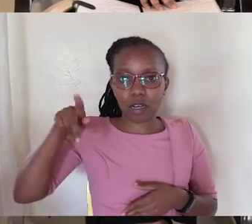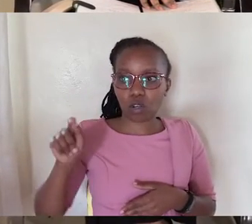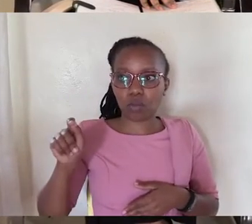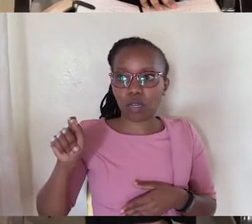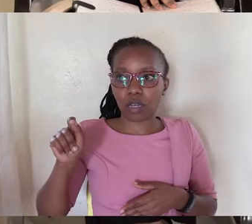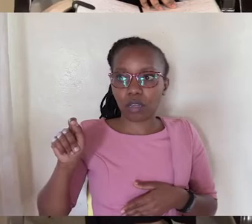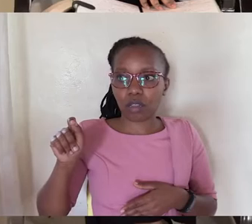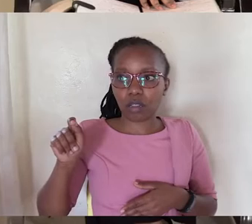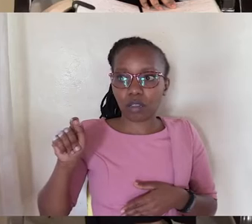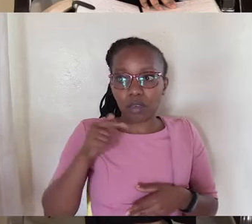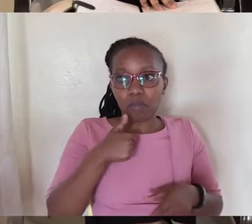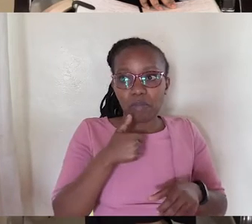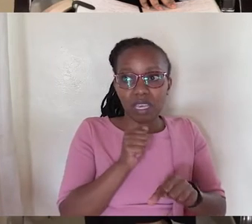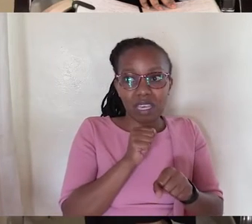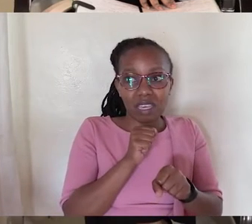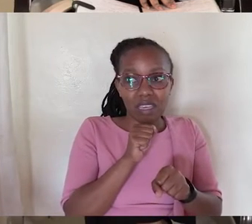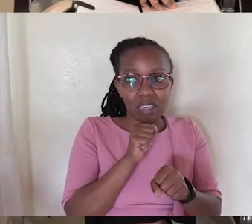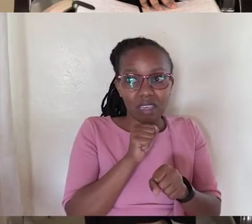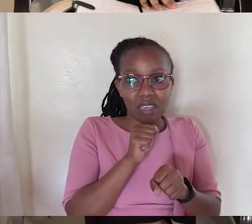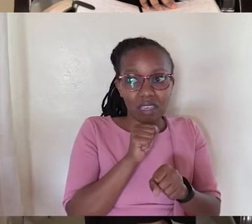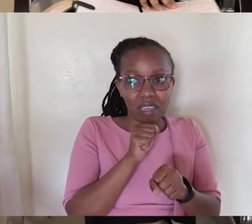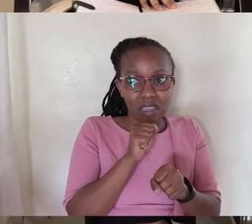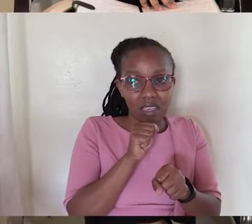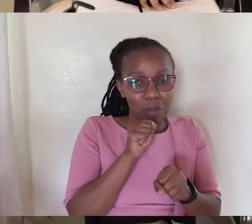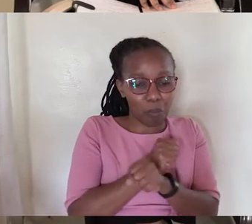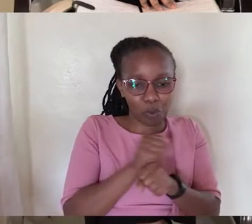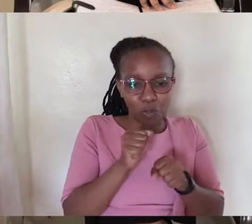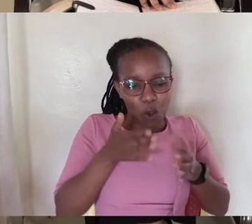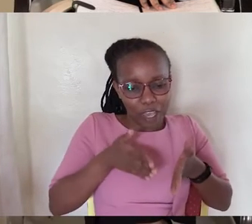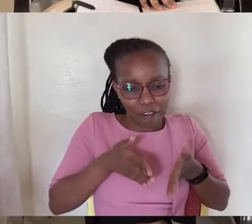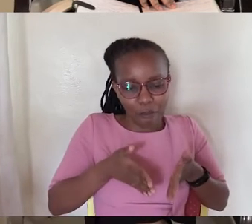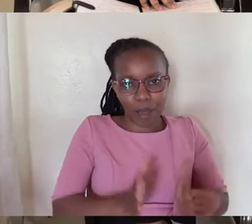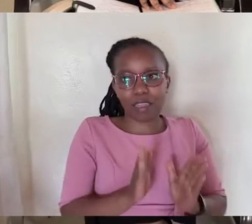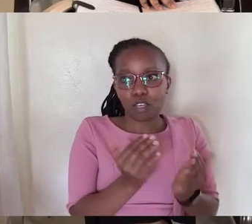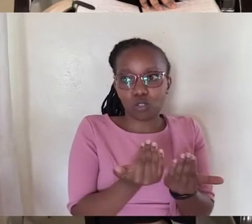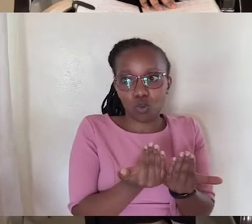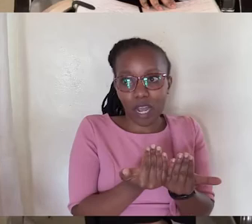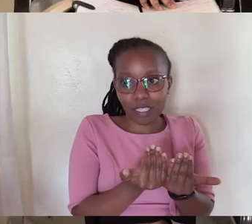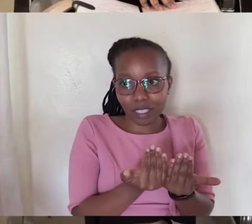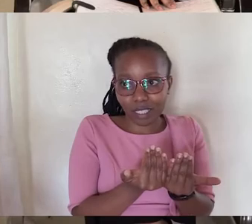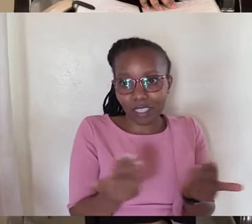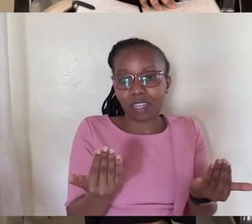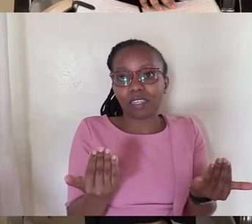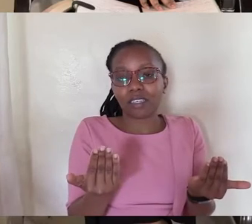birth to any child that belongs to a certain tribe, which I will not name. For me it was a